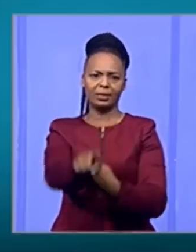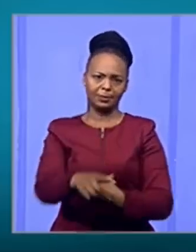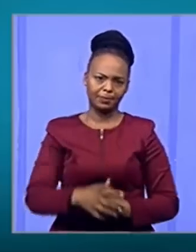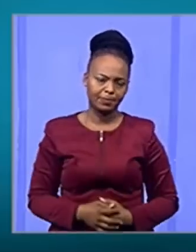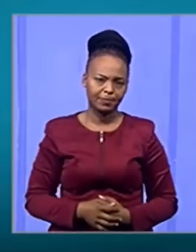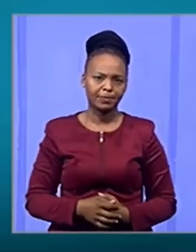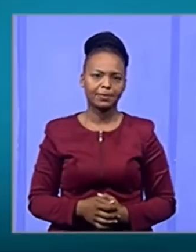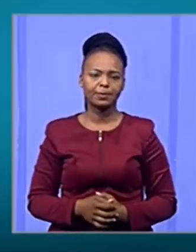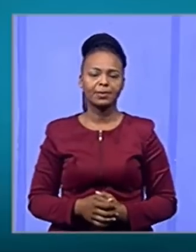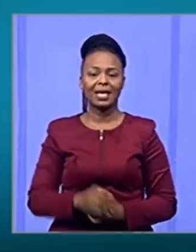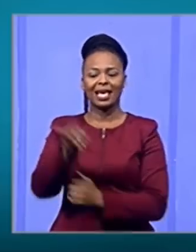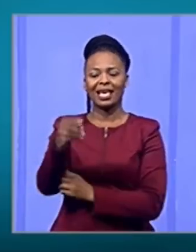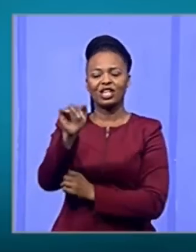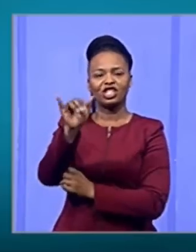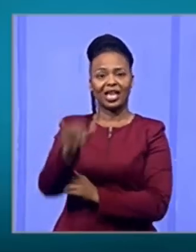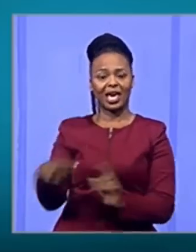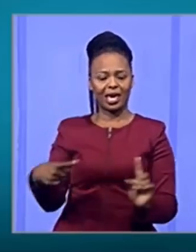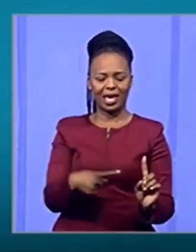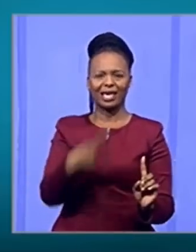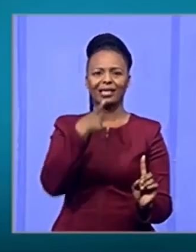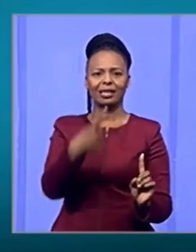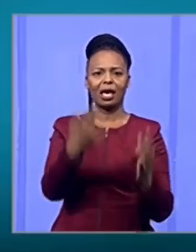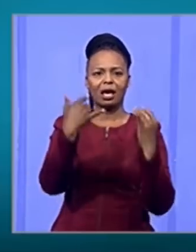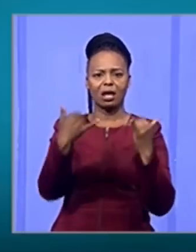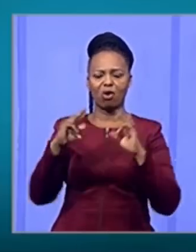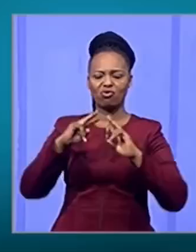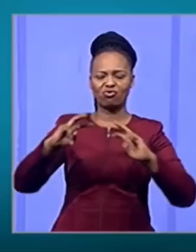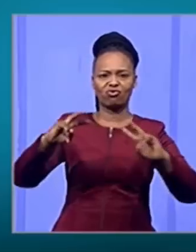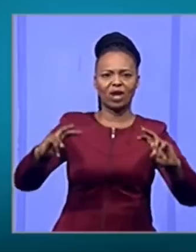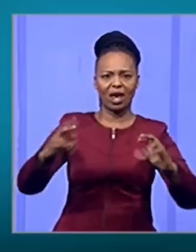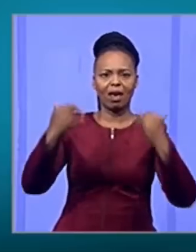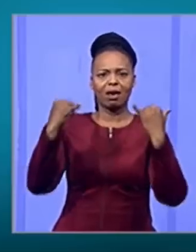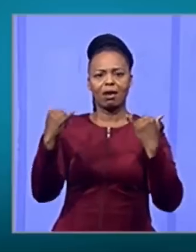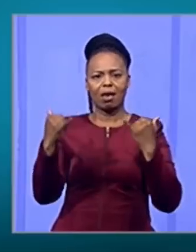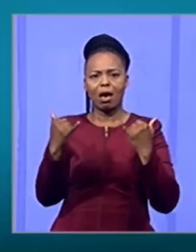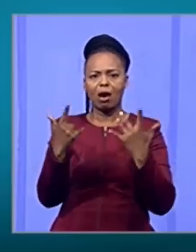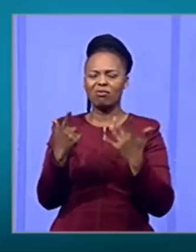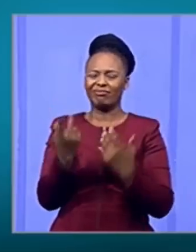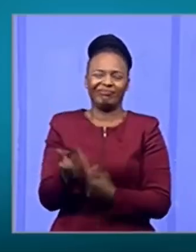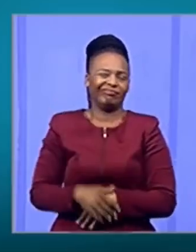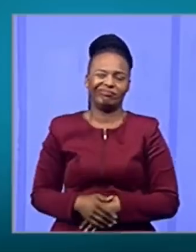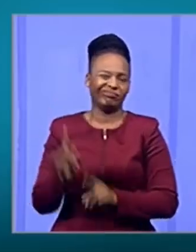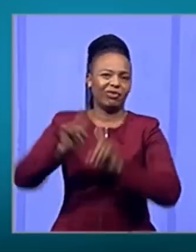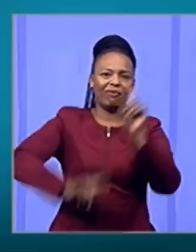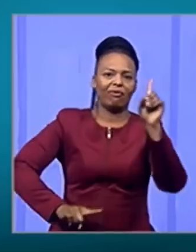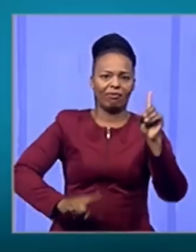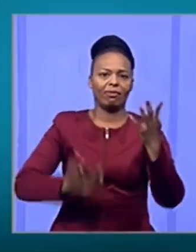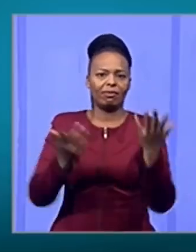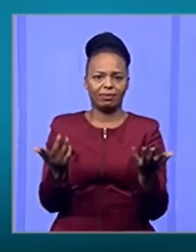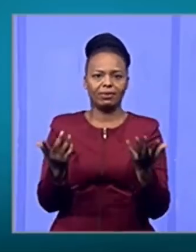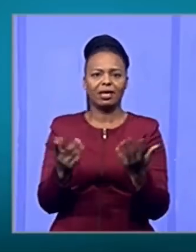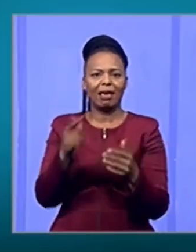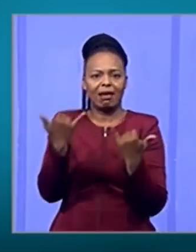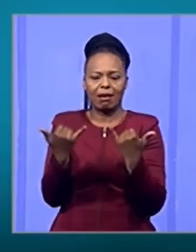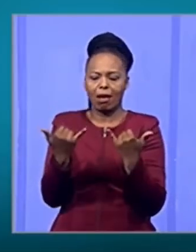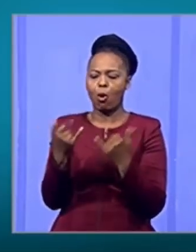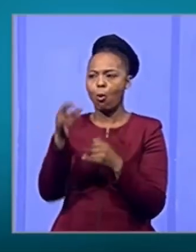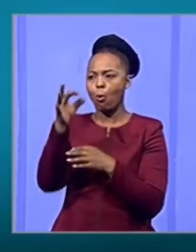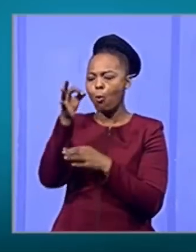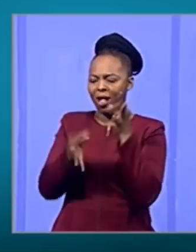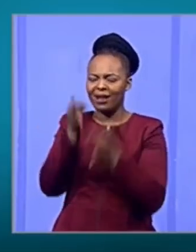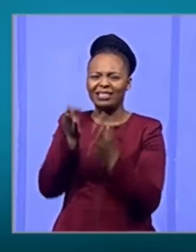Jay Mosh yena a re lekala la bohlodi le a palelwa go tsene le dipolitiki ka gare ebile ga gona maphodisa